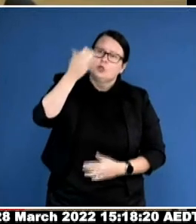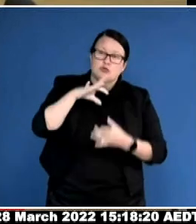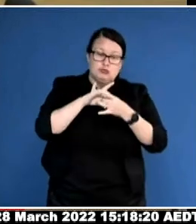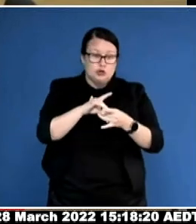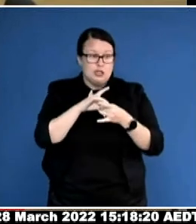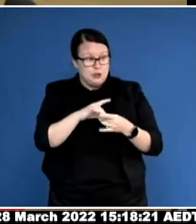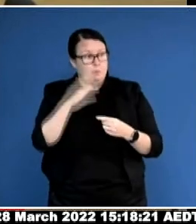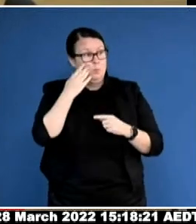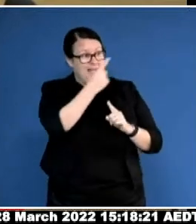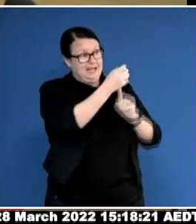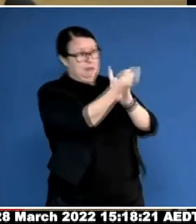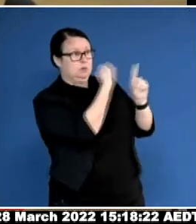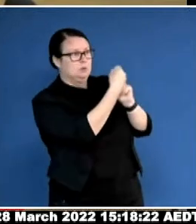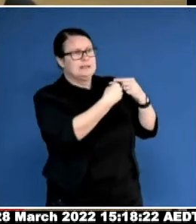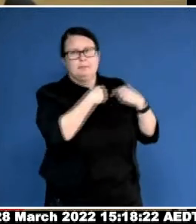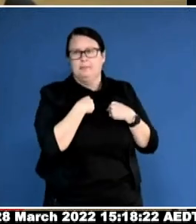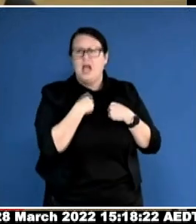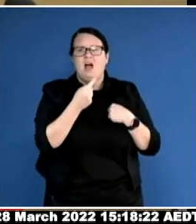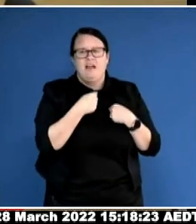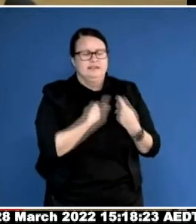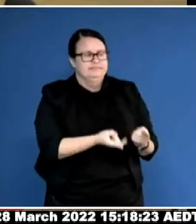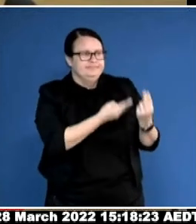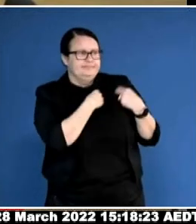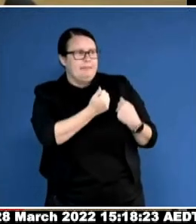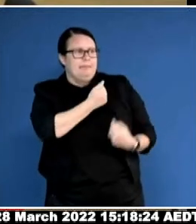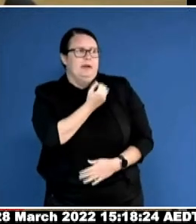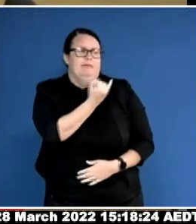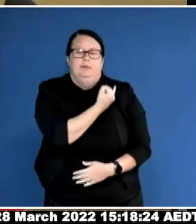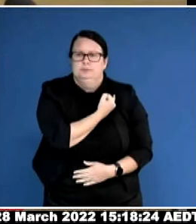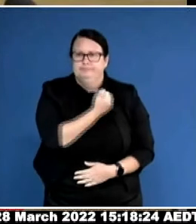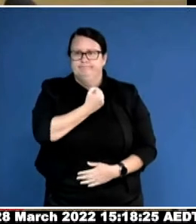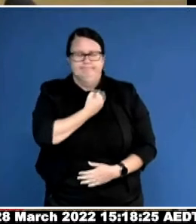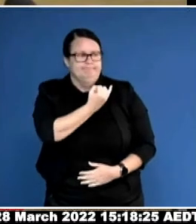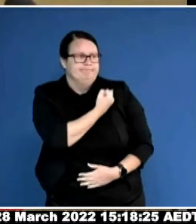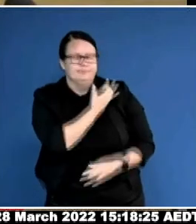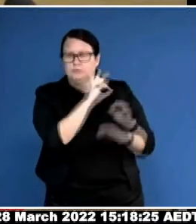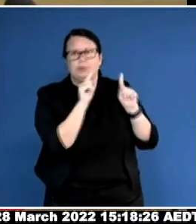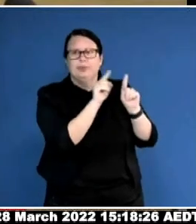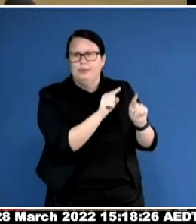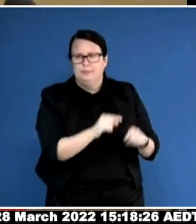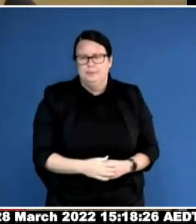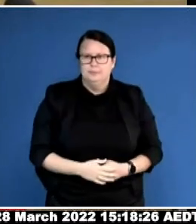partner violence and abuse by taking the responsibility upon myself.